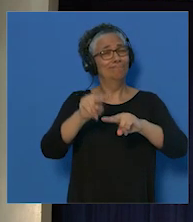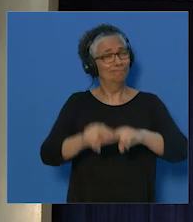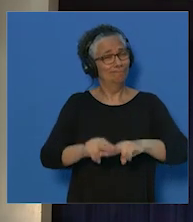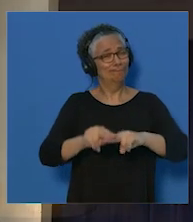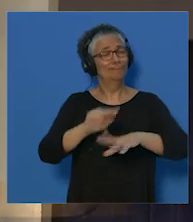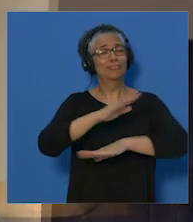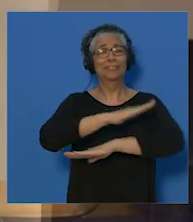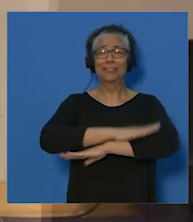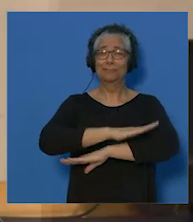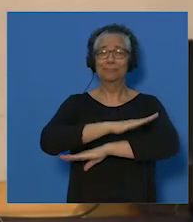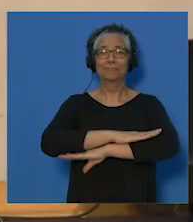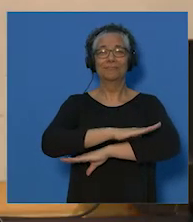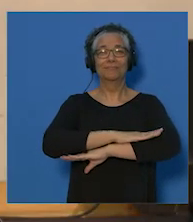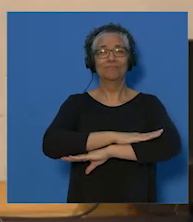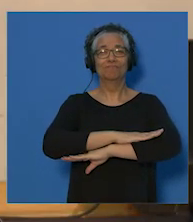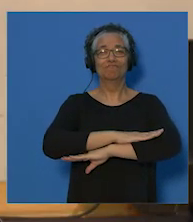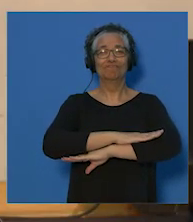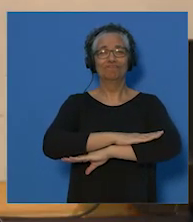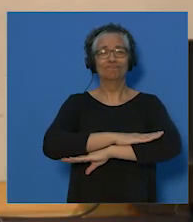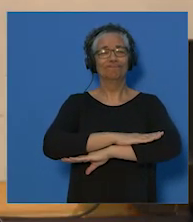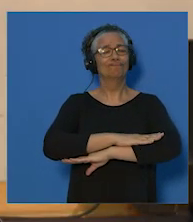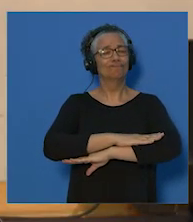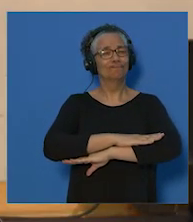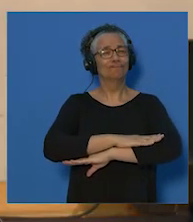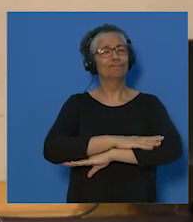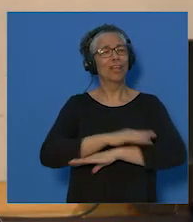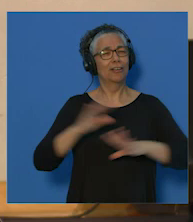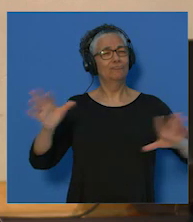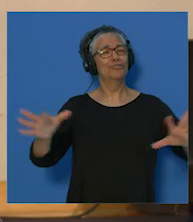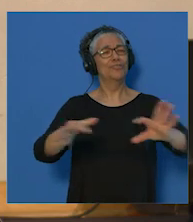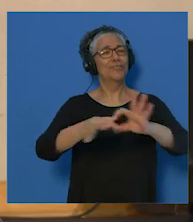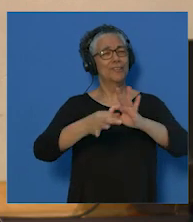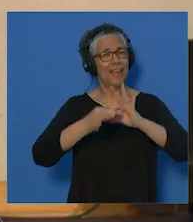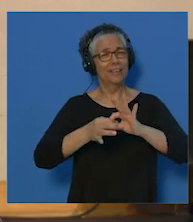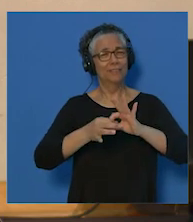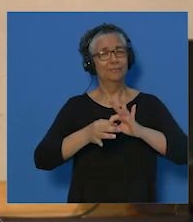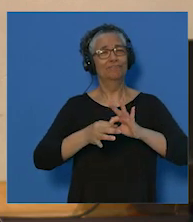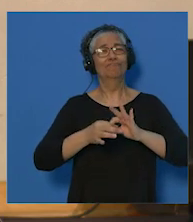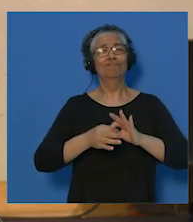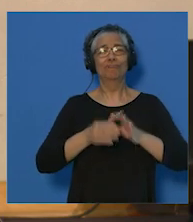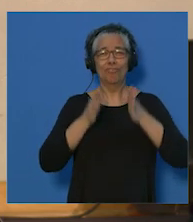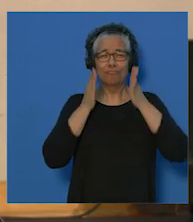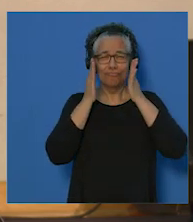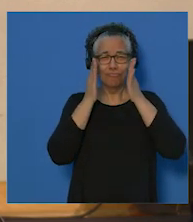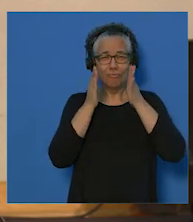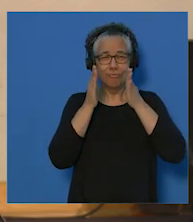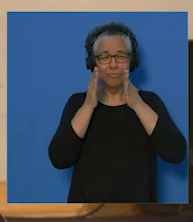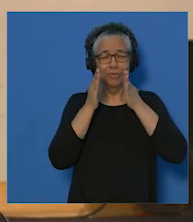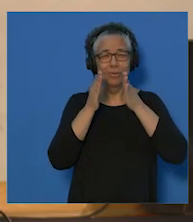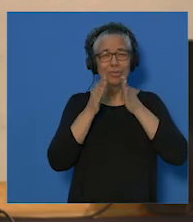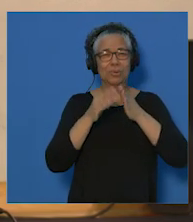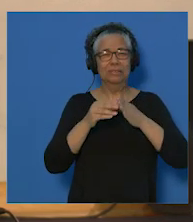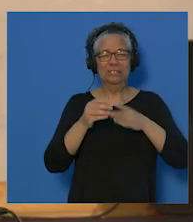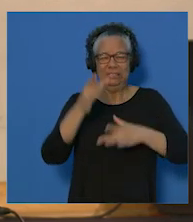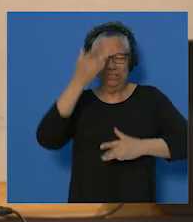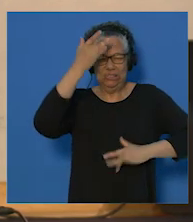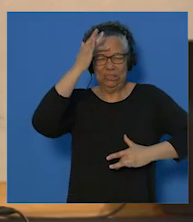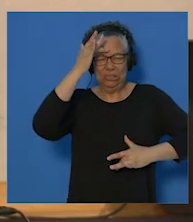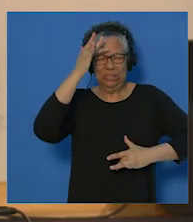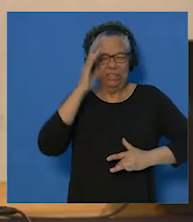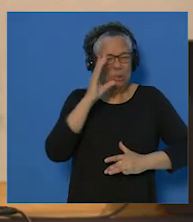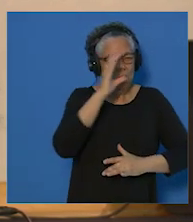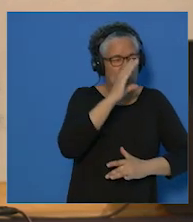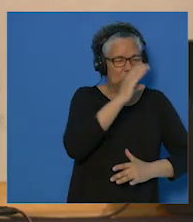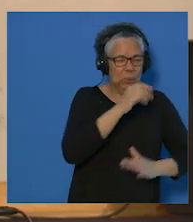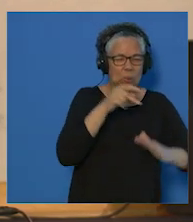table in a bipartisan approach to a virus that seeks to annihilate